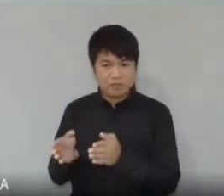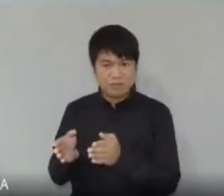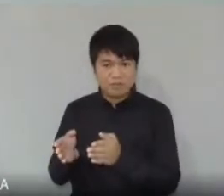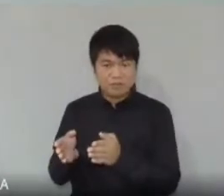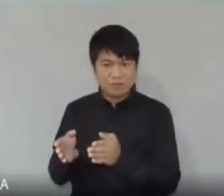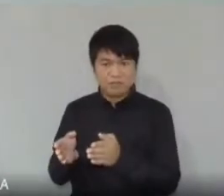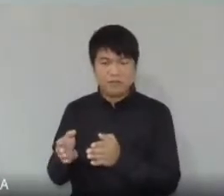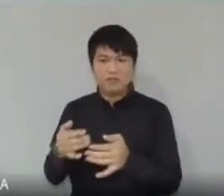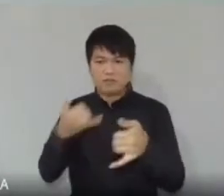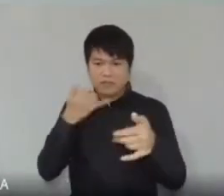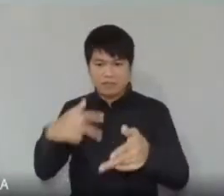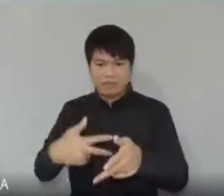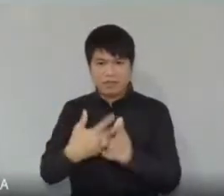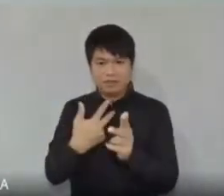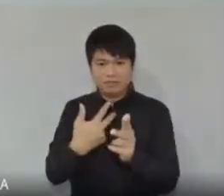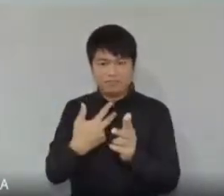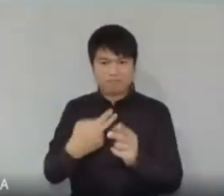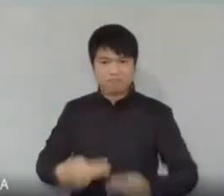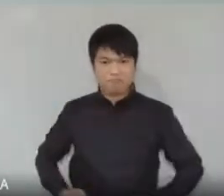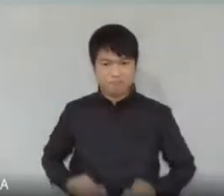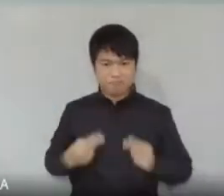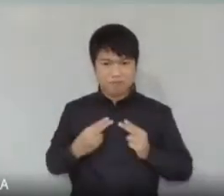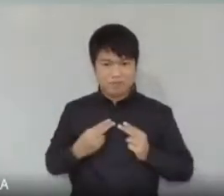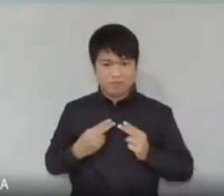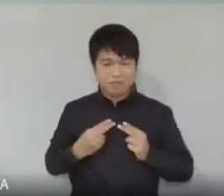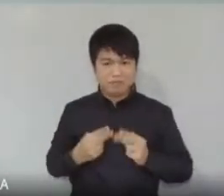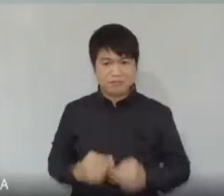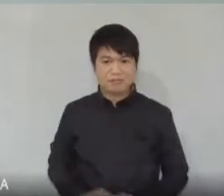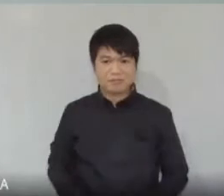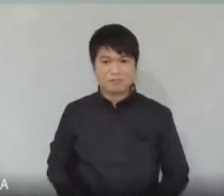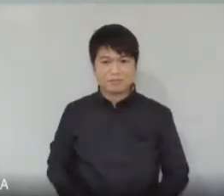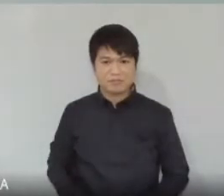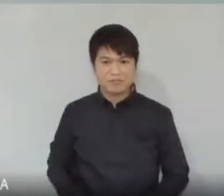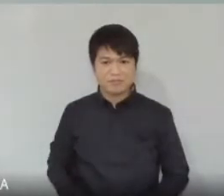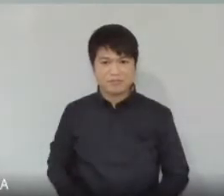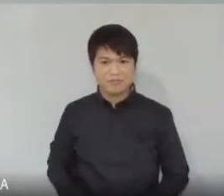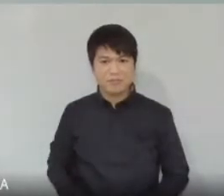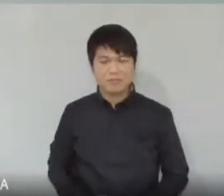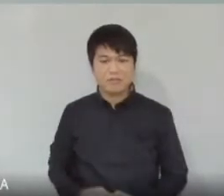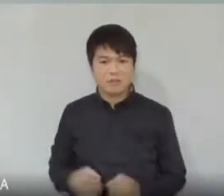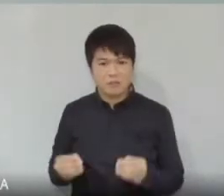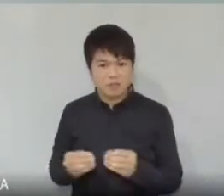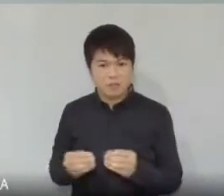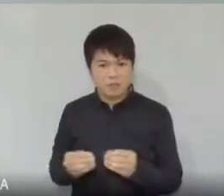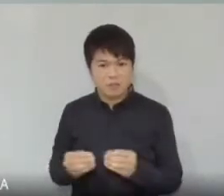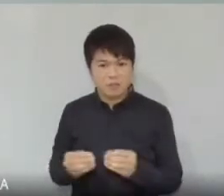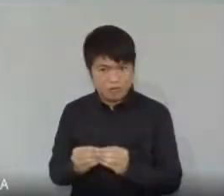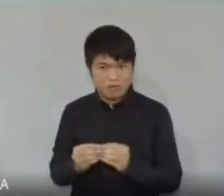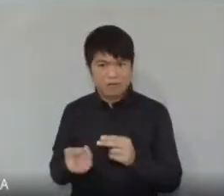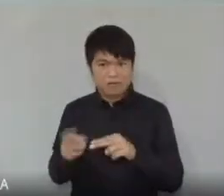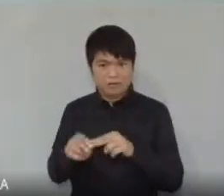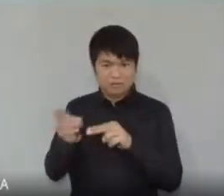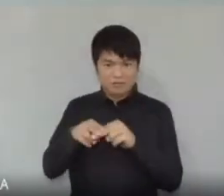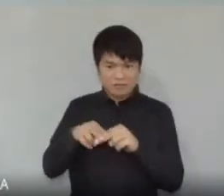from such undertaking as soon as possible. So the consultative events that will commence after